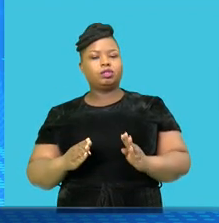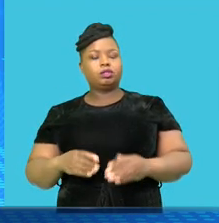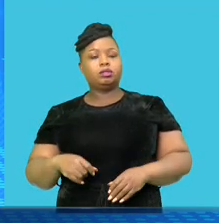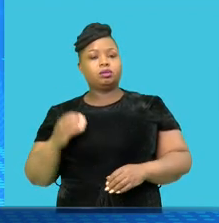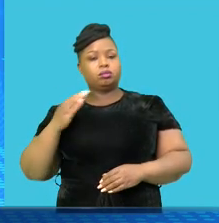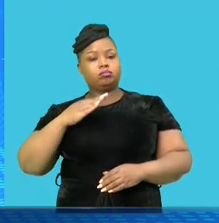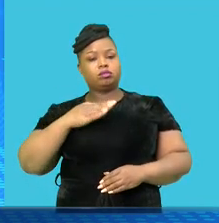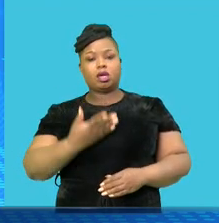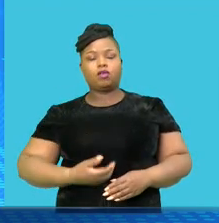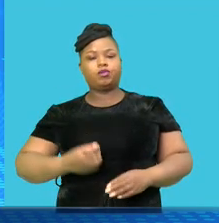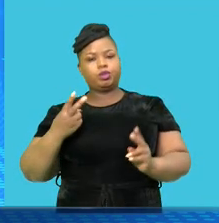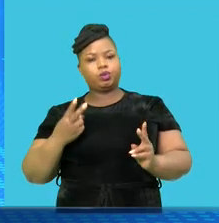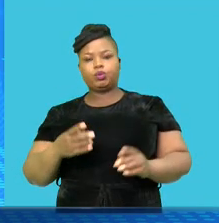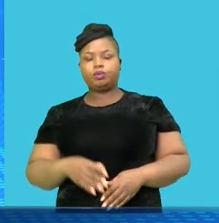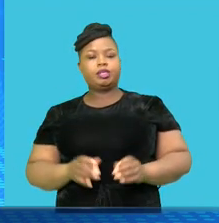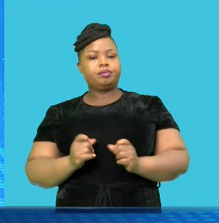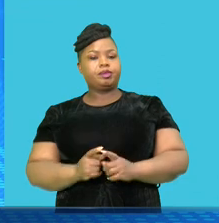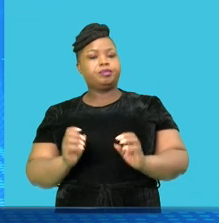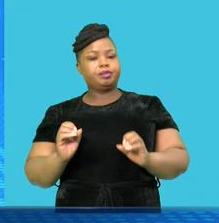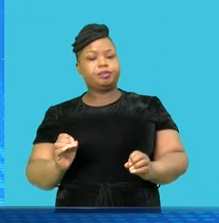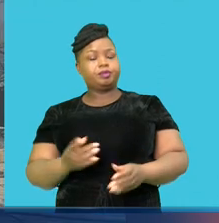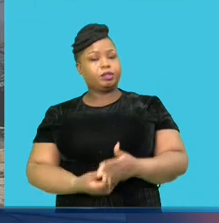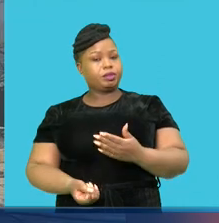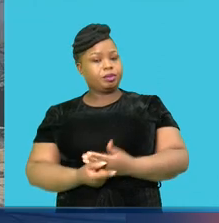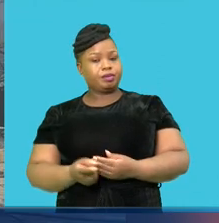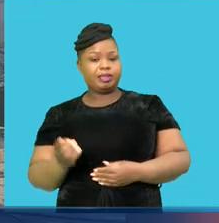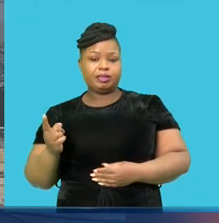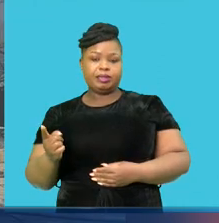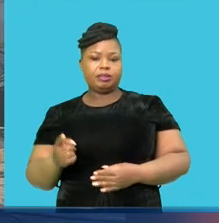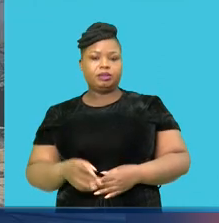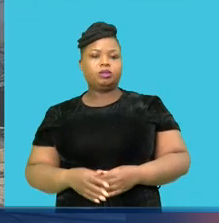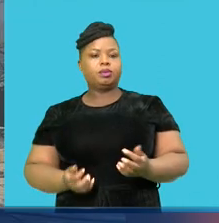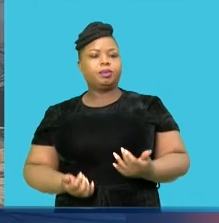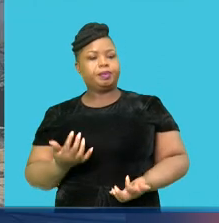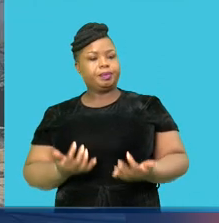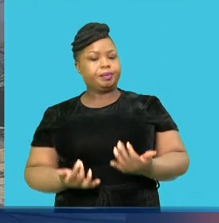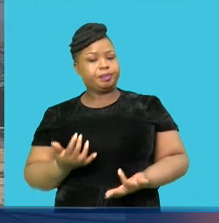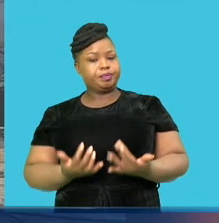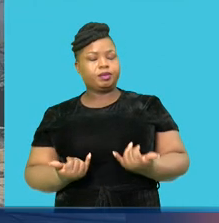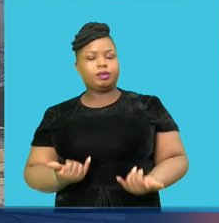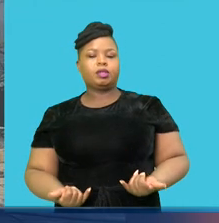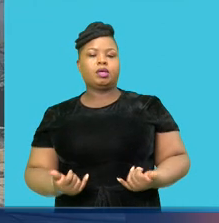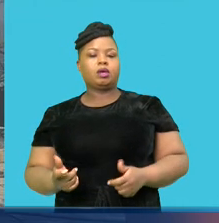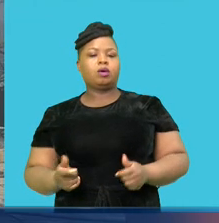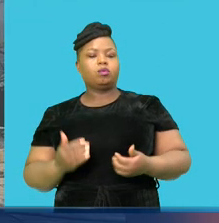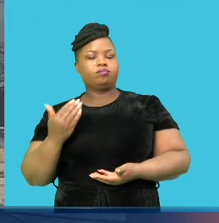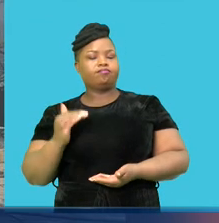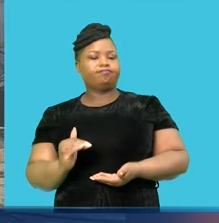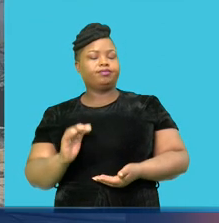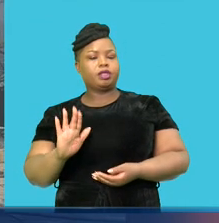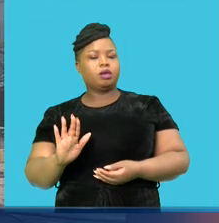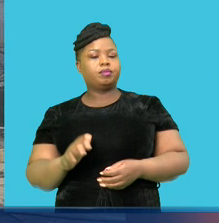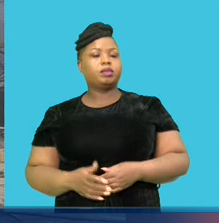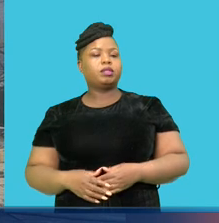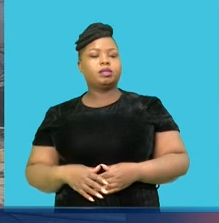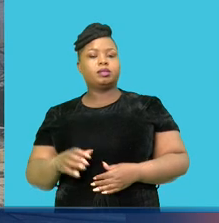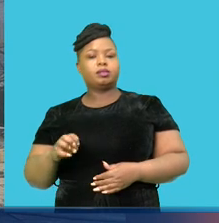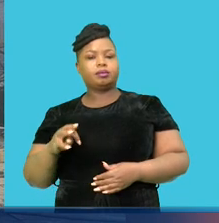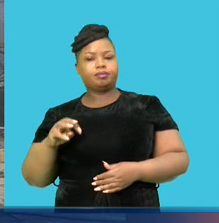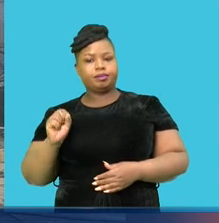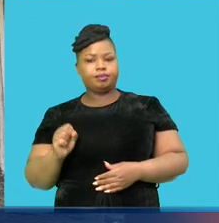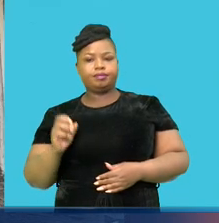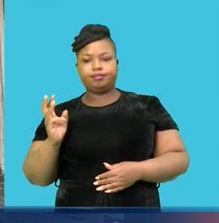No injuries were sustained during this incident. The fire has since been contained. EMS continues